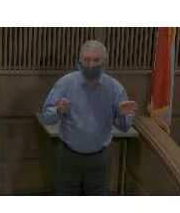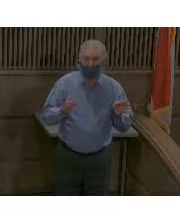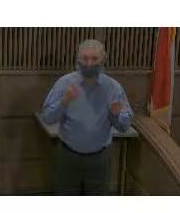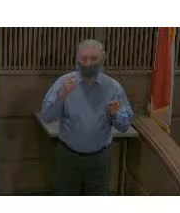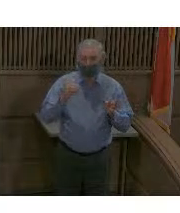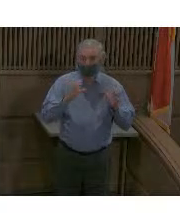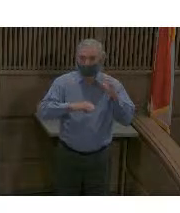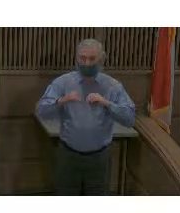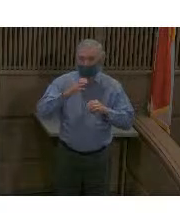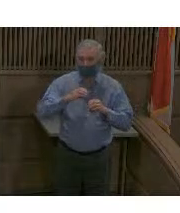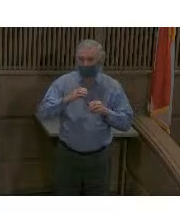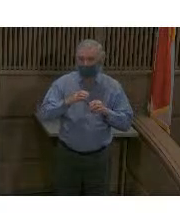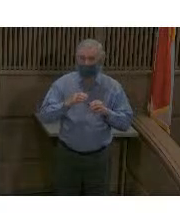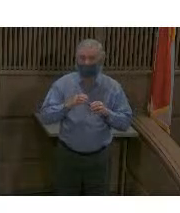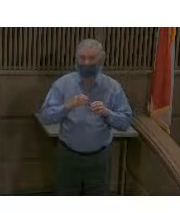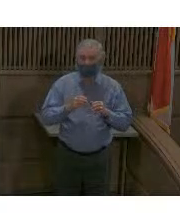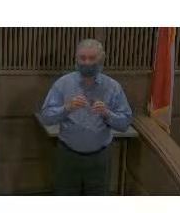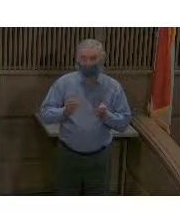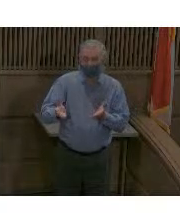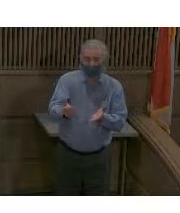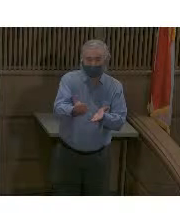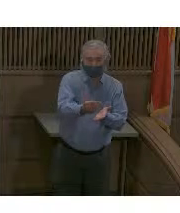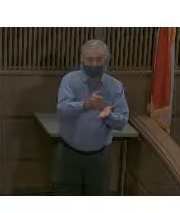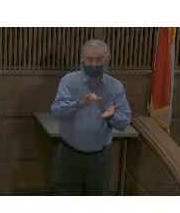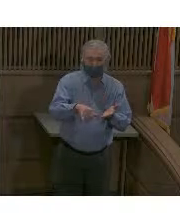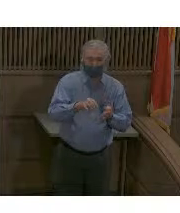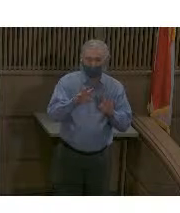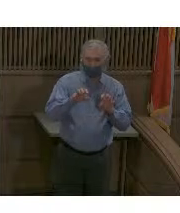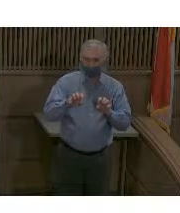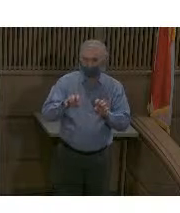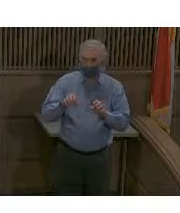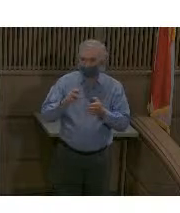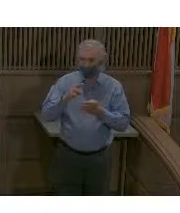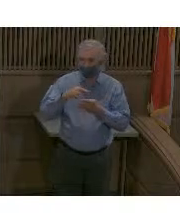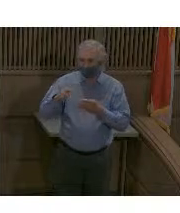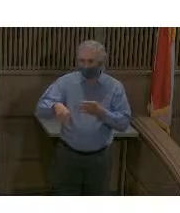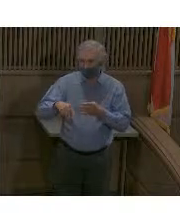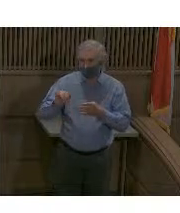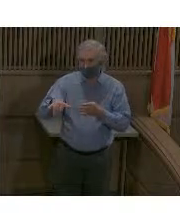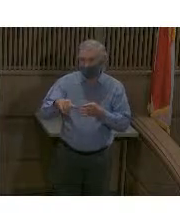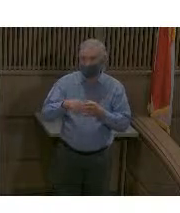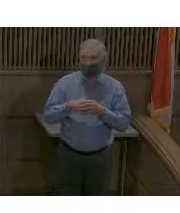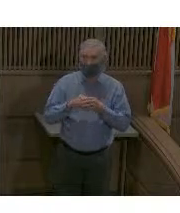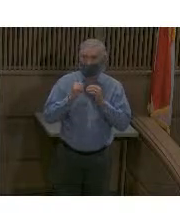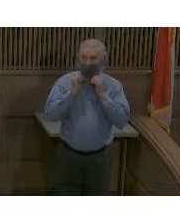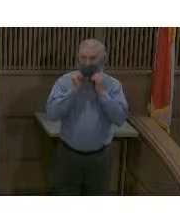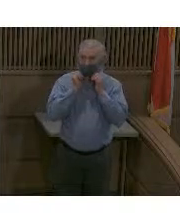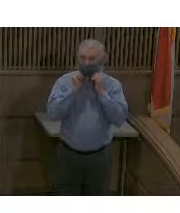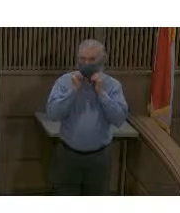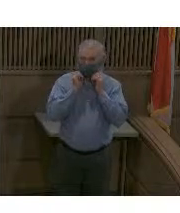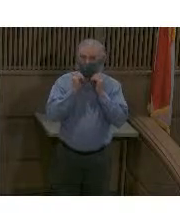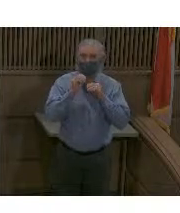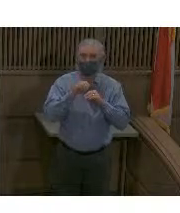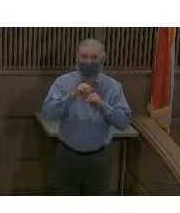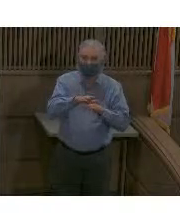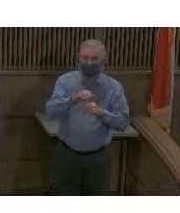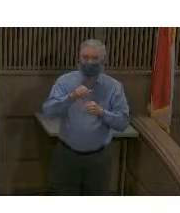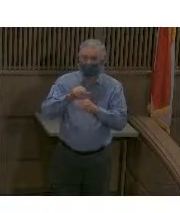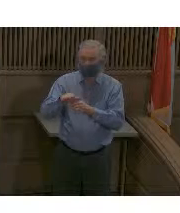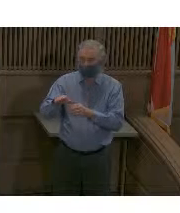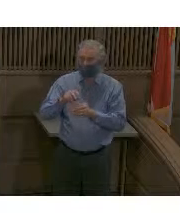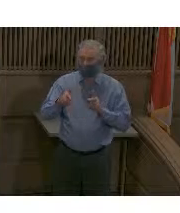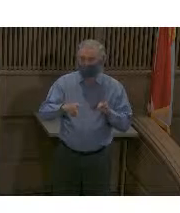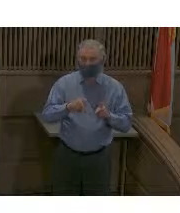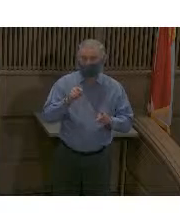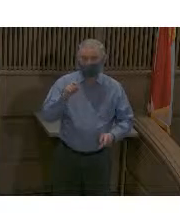specimens. So they send teams of people around to different locations where they set up and collect the specimens. The specimens are